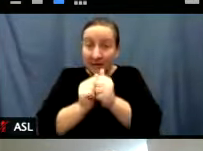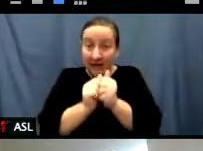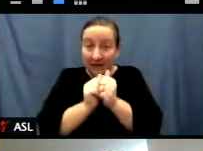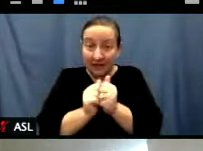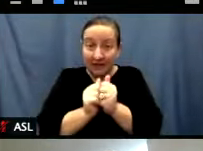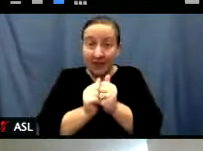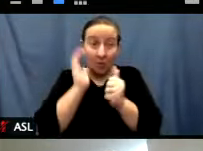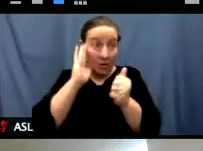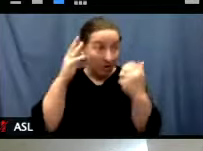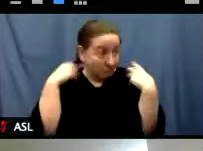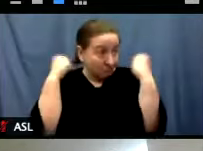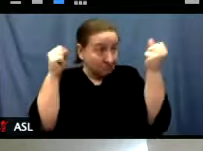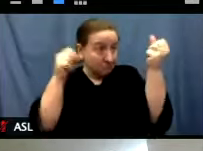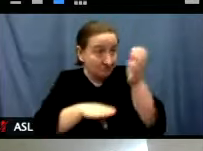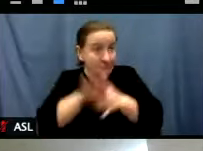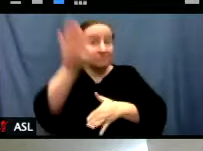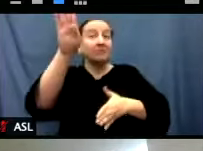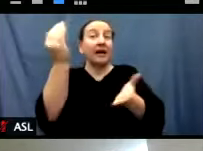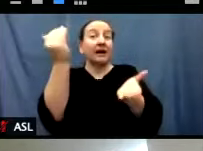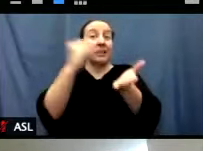together. Next slide.